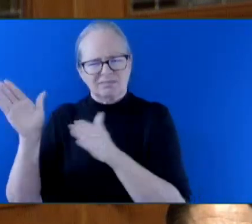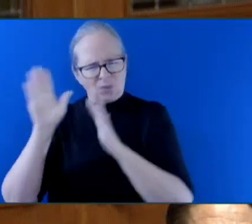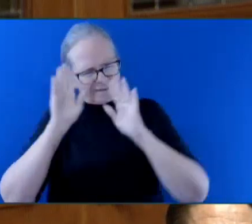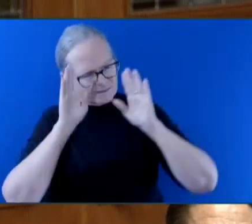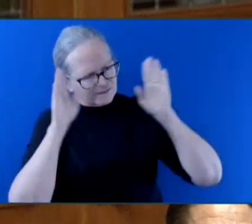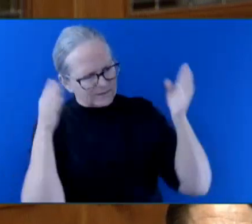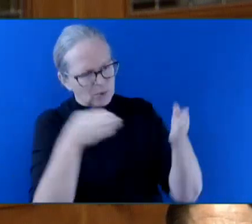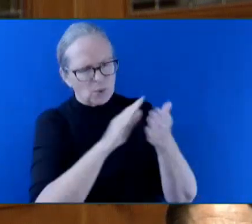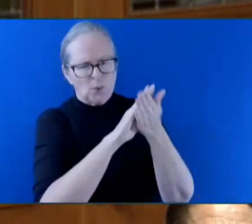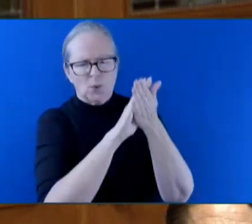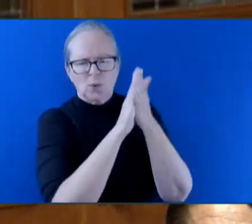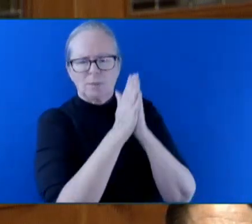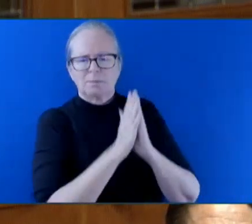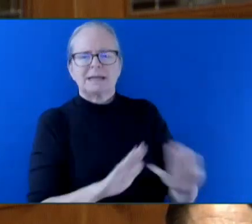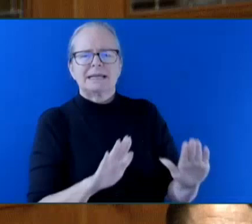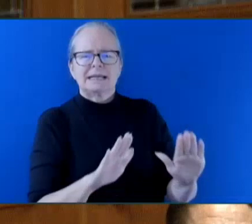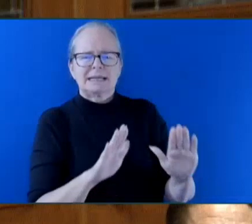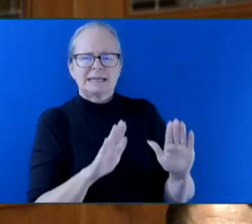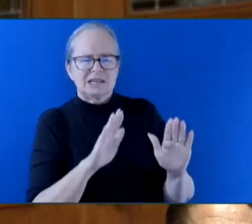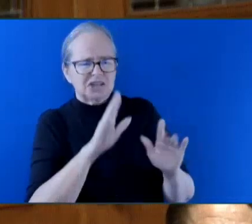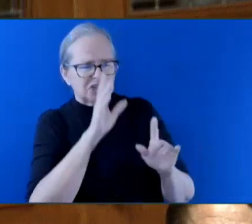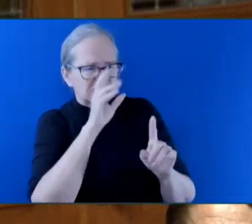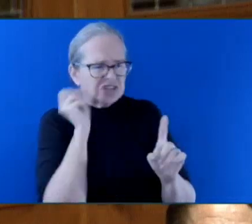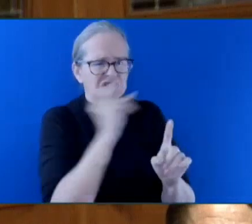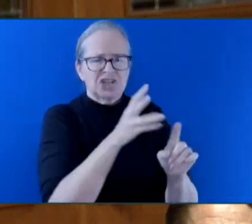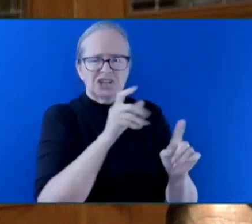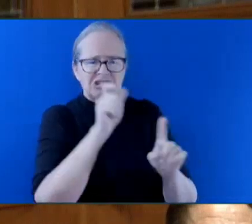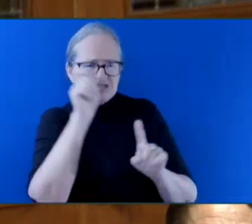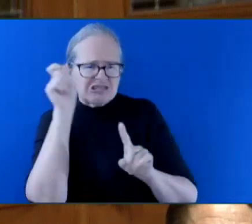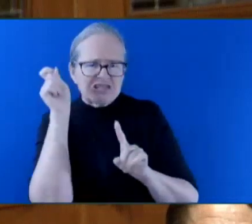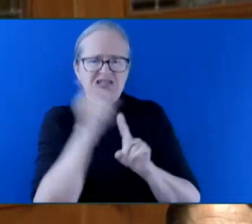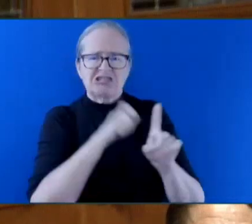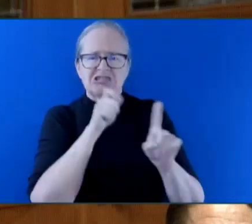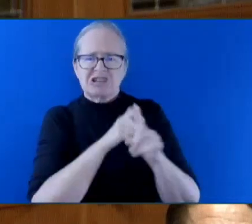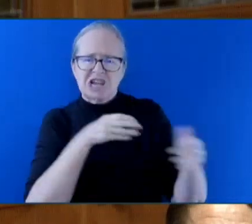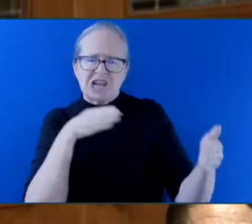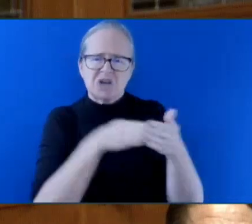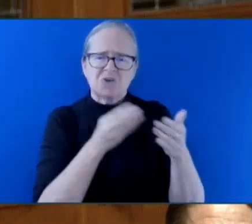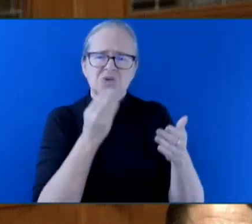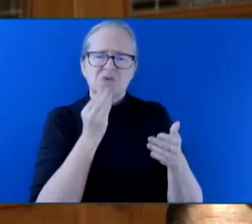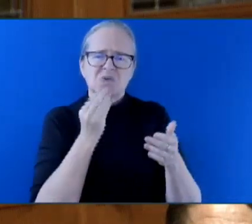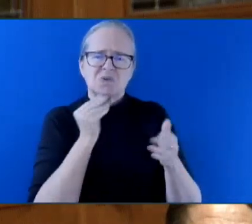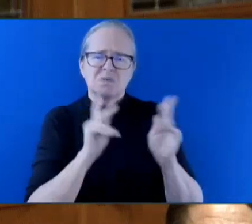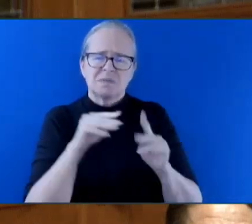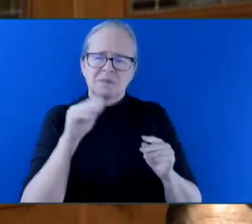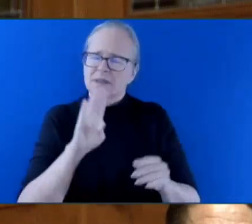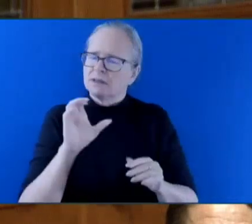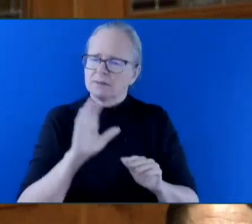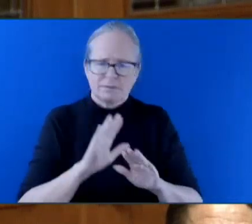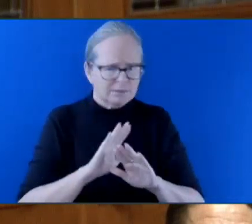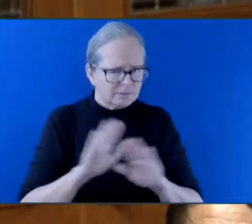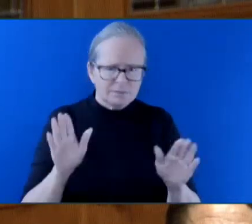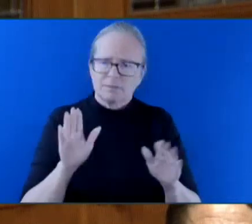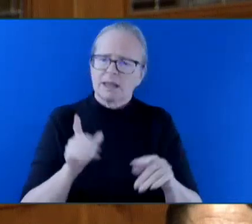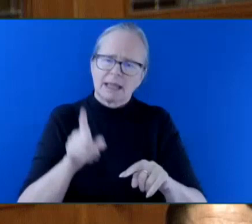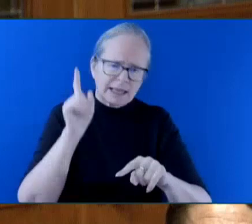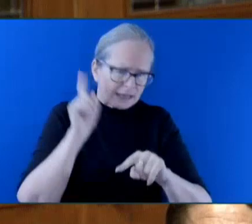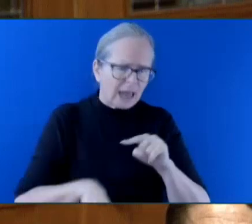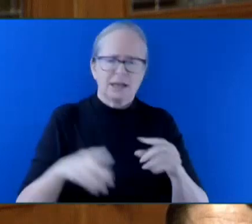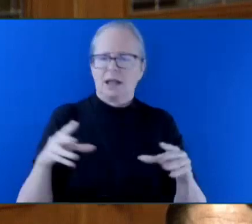anti-Semitism against Jewish people here in BC cannot and must not be tolerated. They are